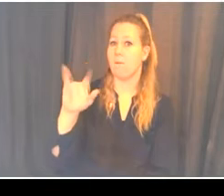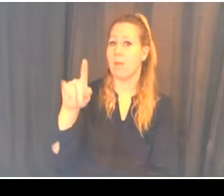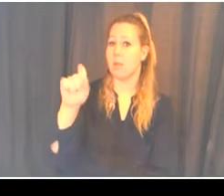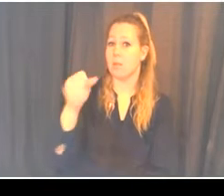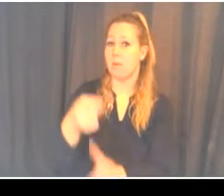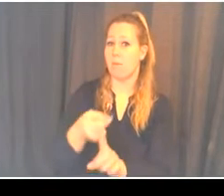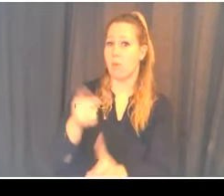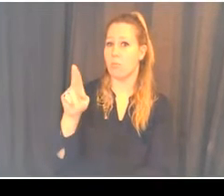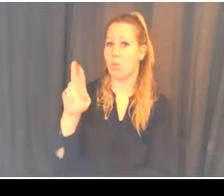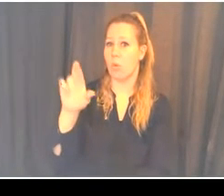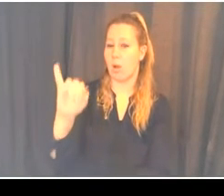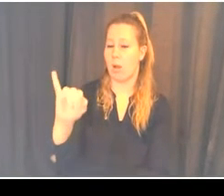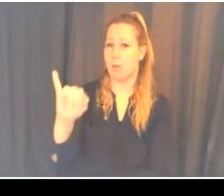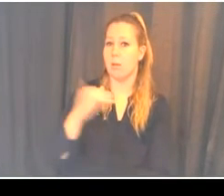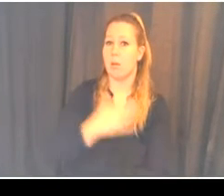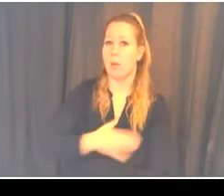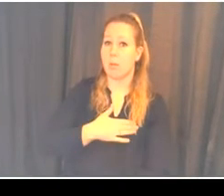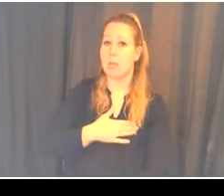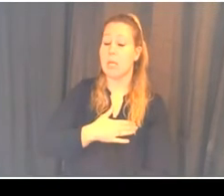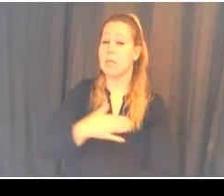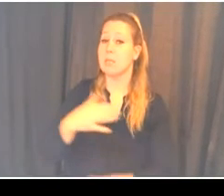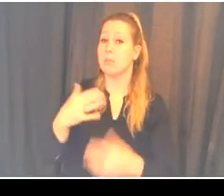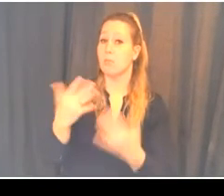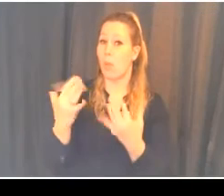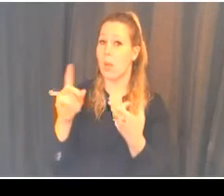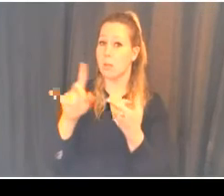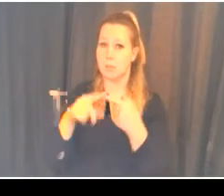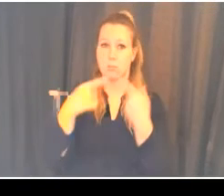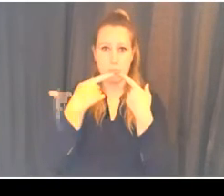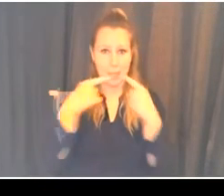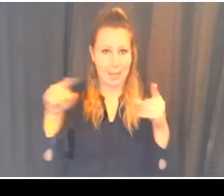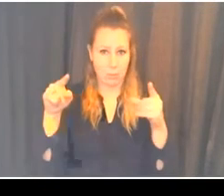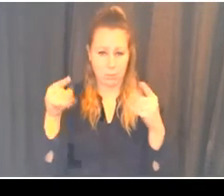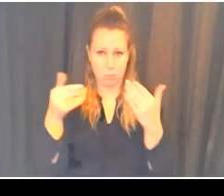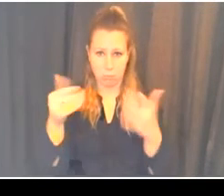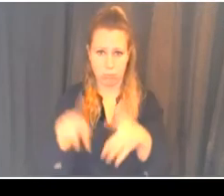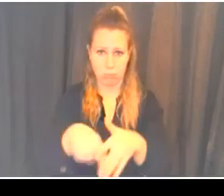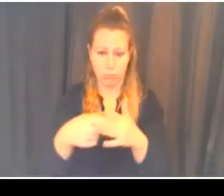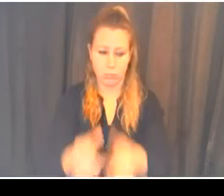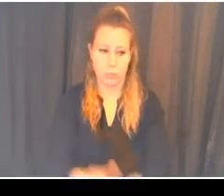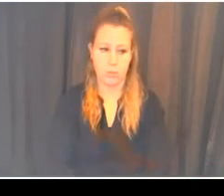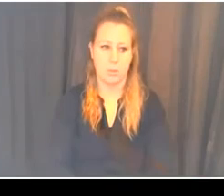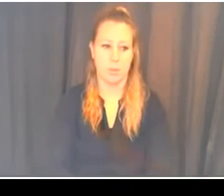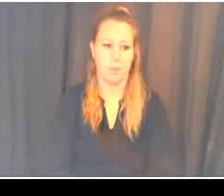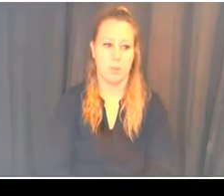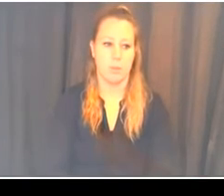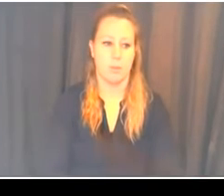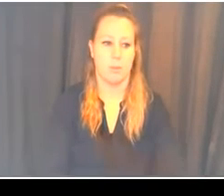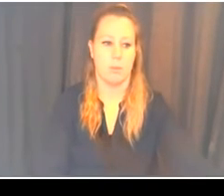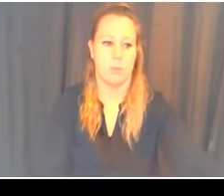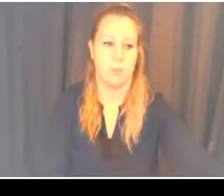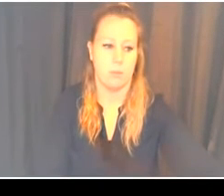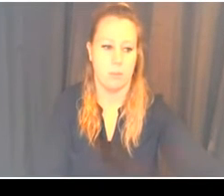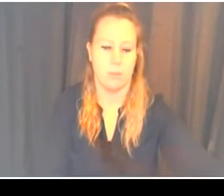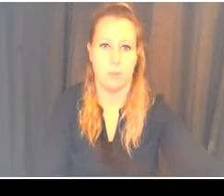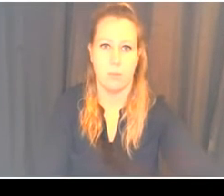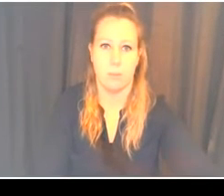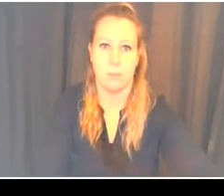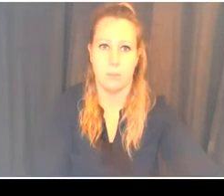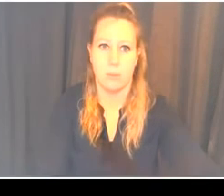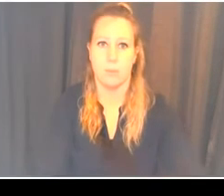Richards and other members uh my name is Nathaniel fields and I have the pleasure of being the CEO for urban Resource Institute